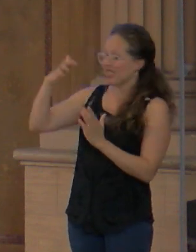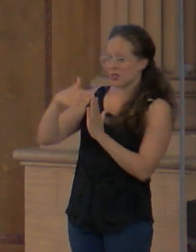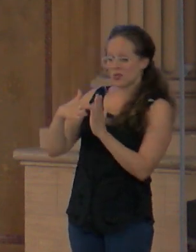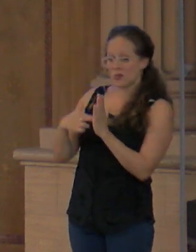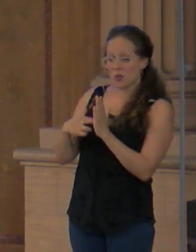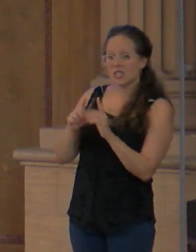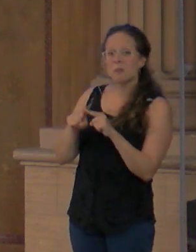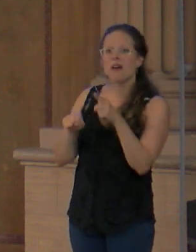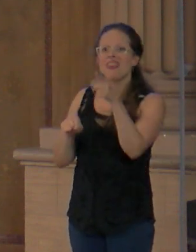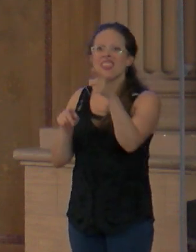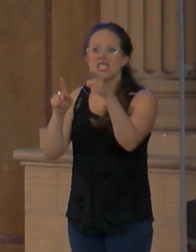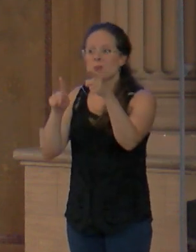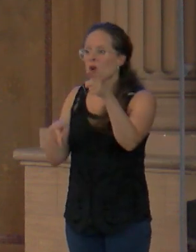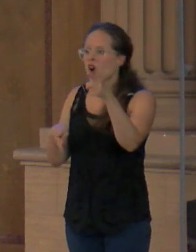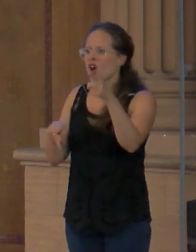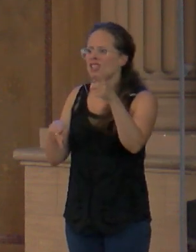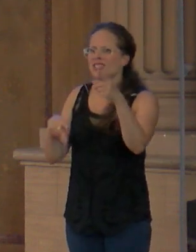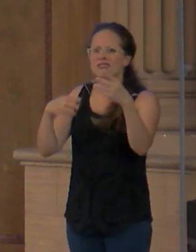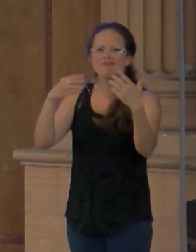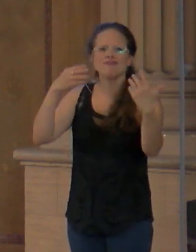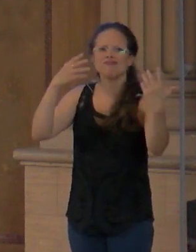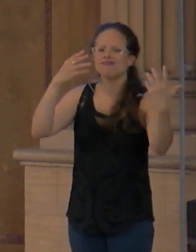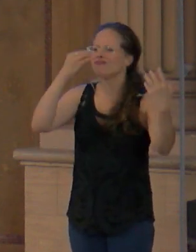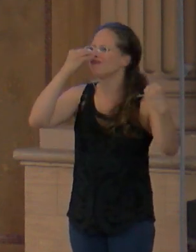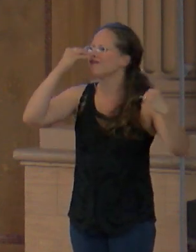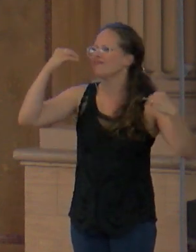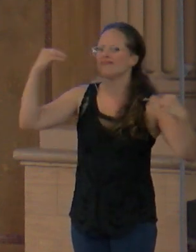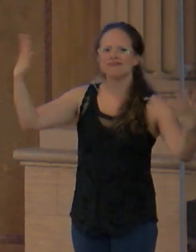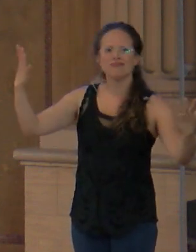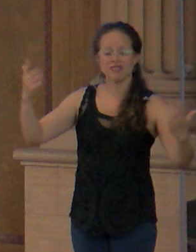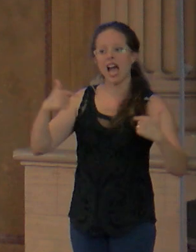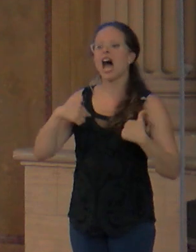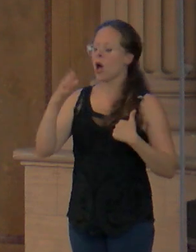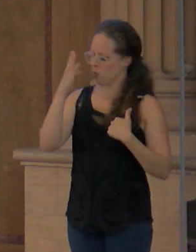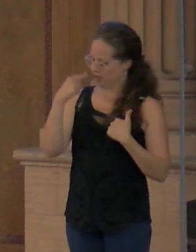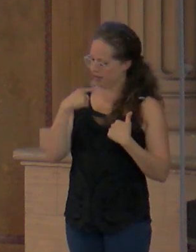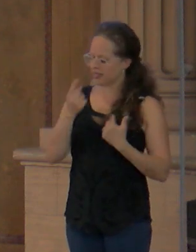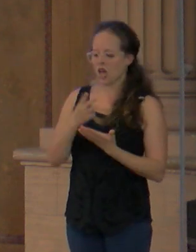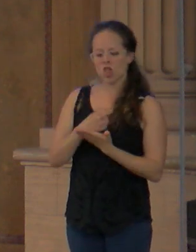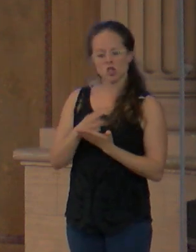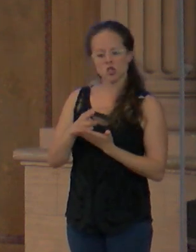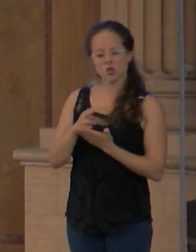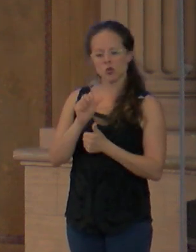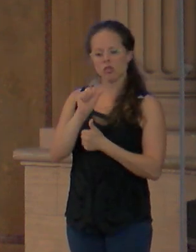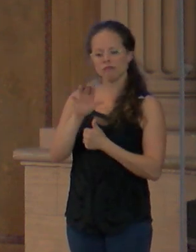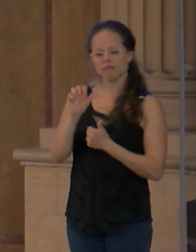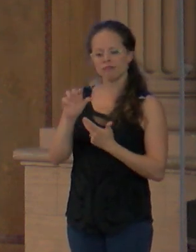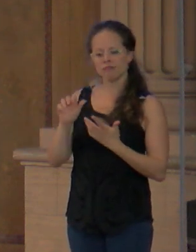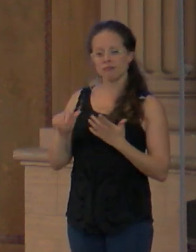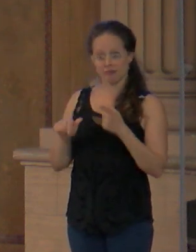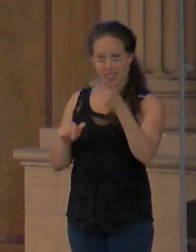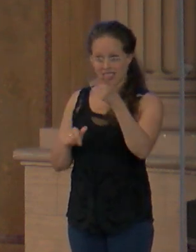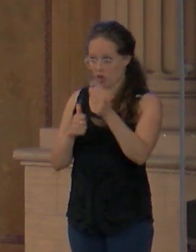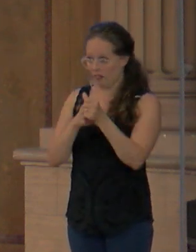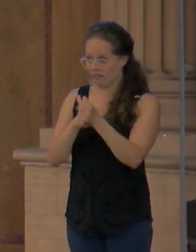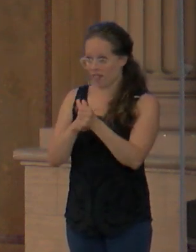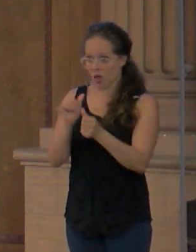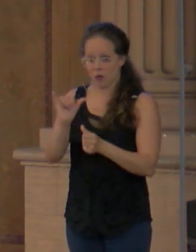not. Like, you will only tell the truth and you won't exaggerate any detail, but they're not following that same rule.